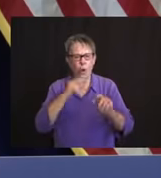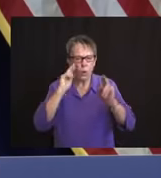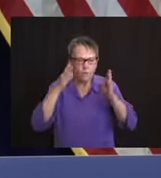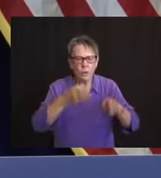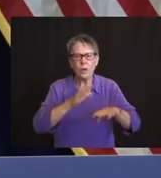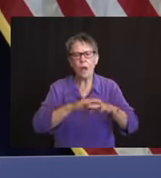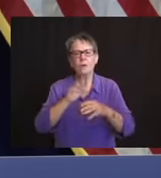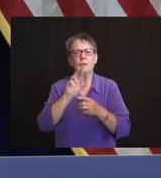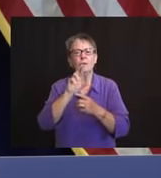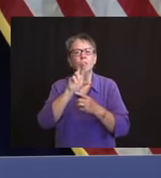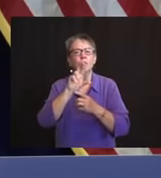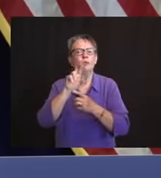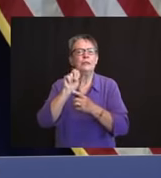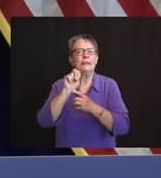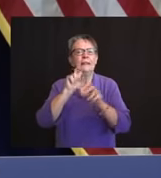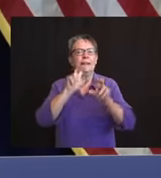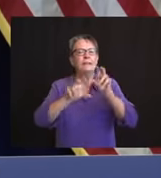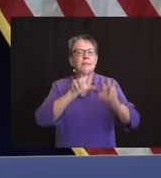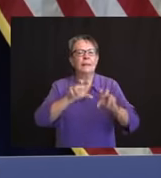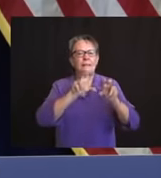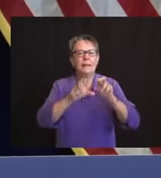public servants, businesses,